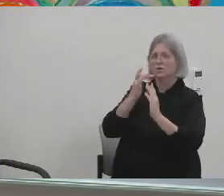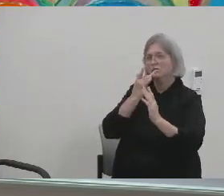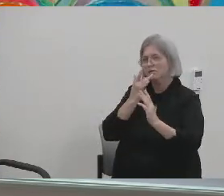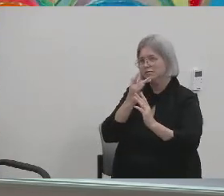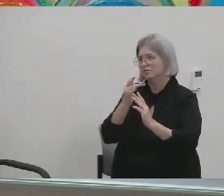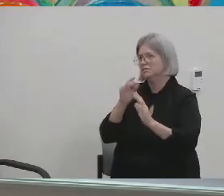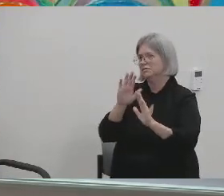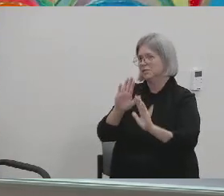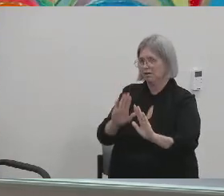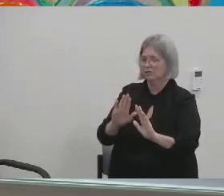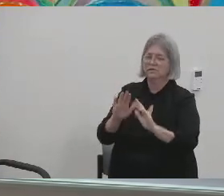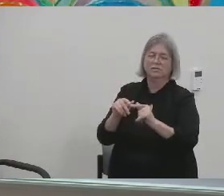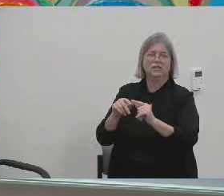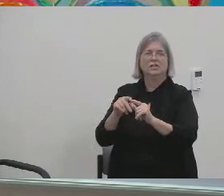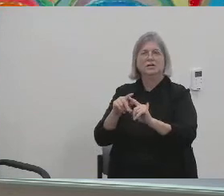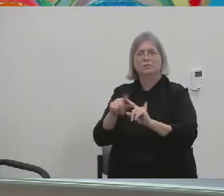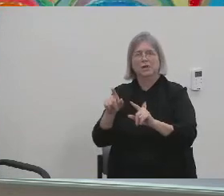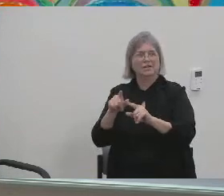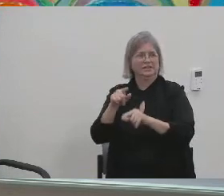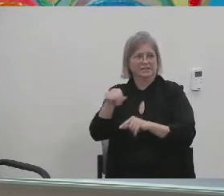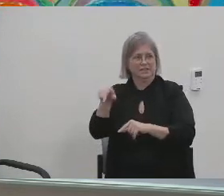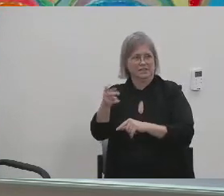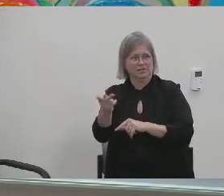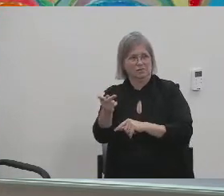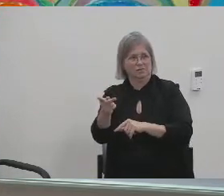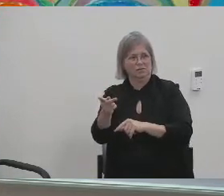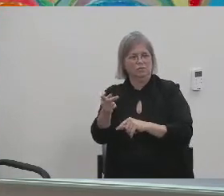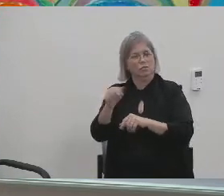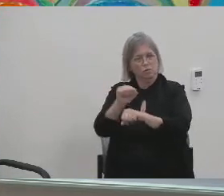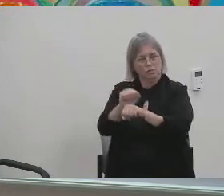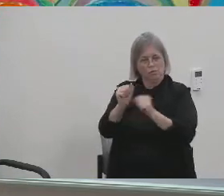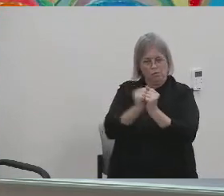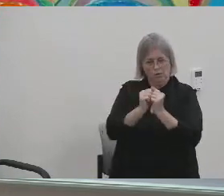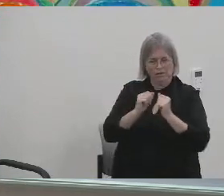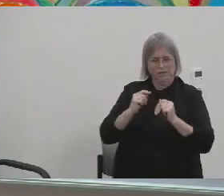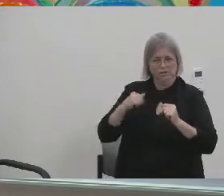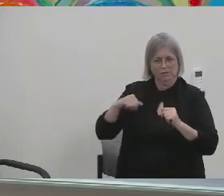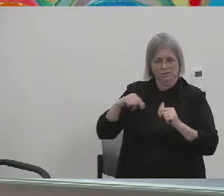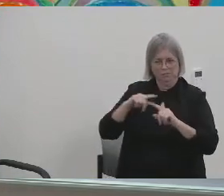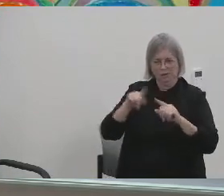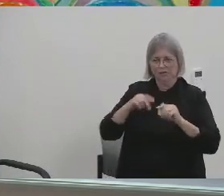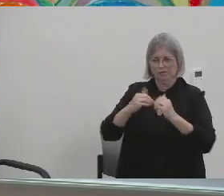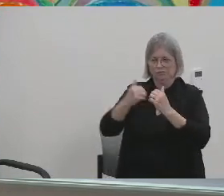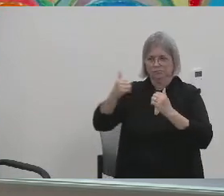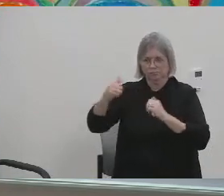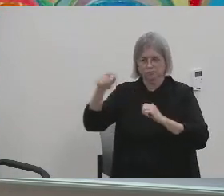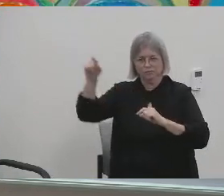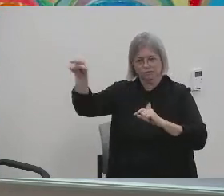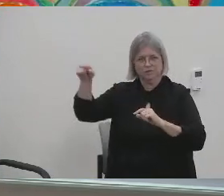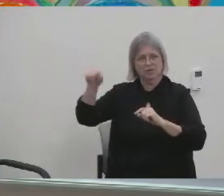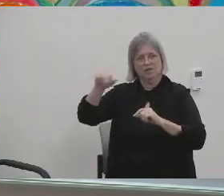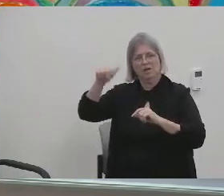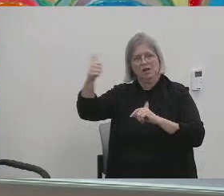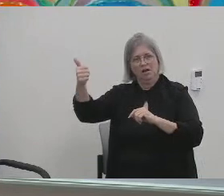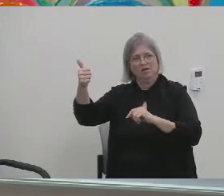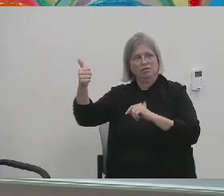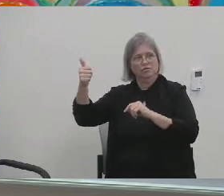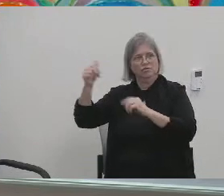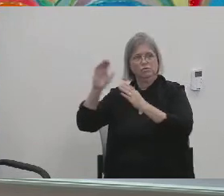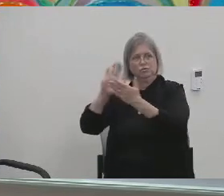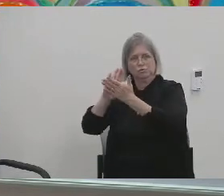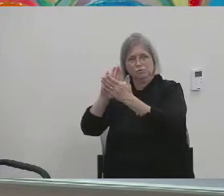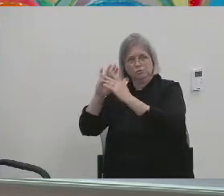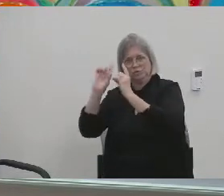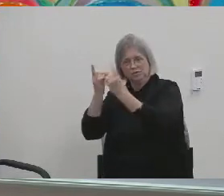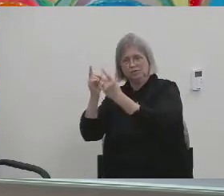world. But they will still be working with us, but they're going to work with us from a distance. They're going to work probably with other school districts